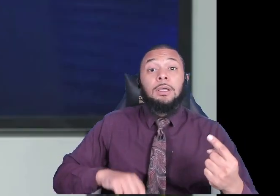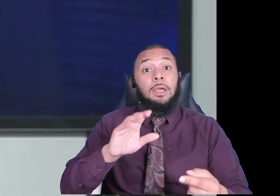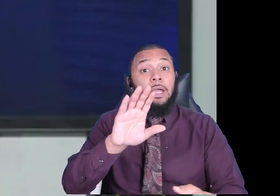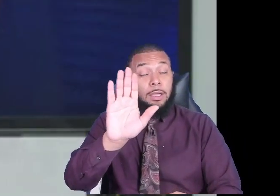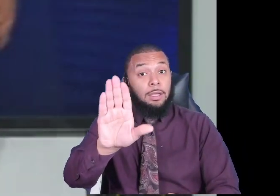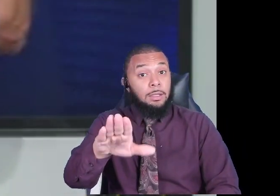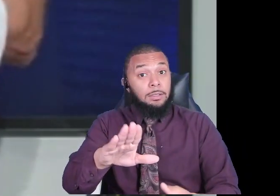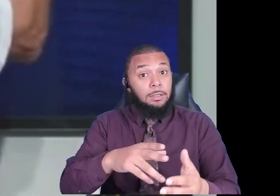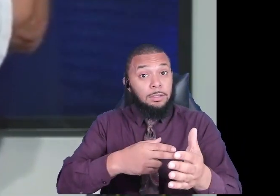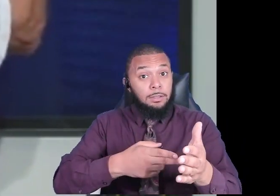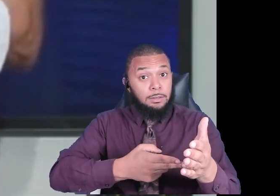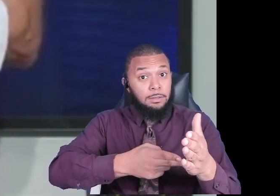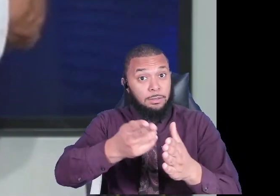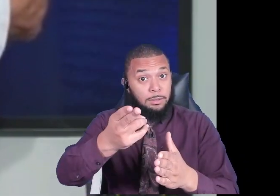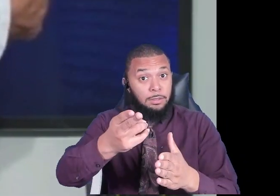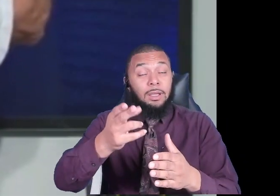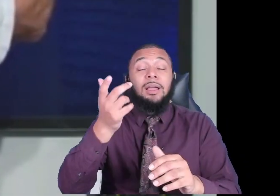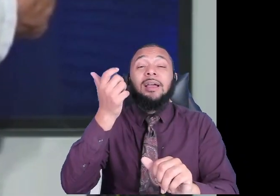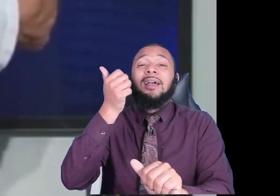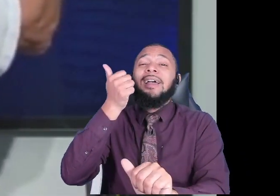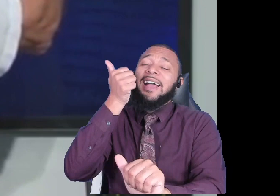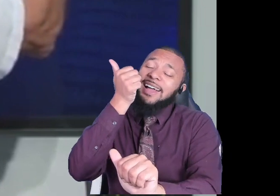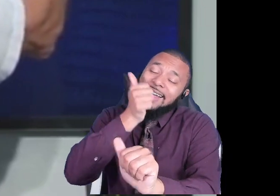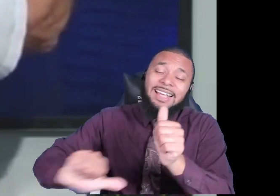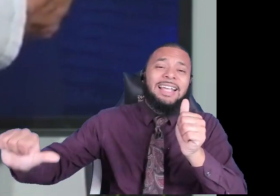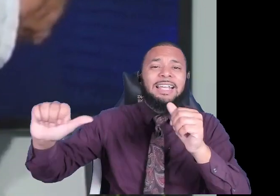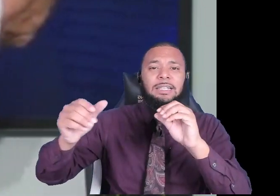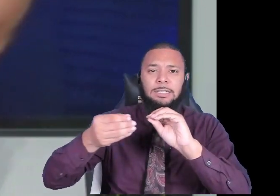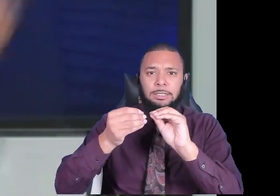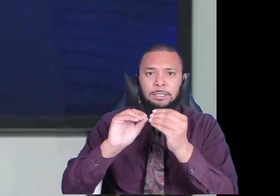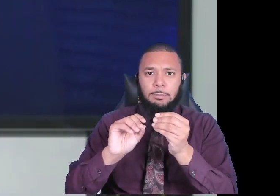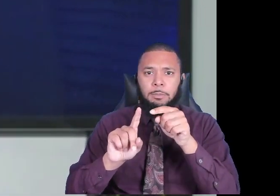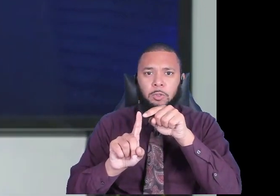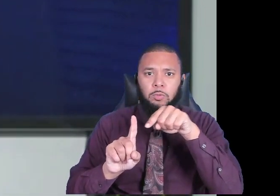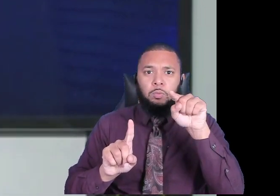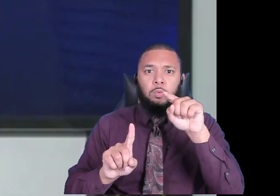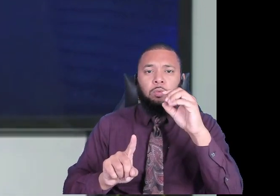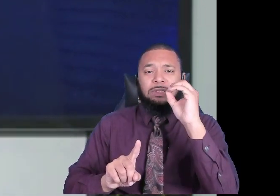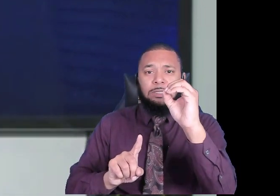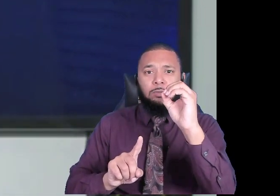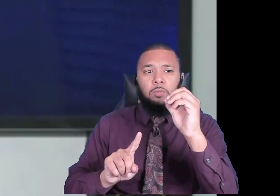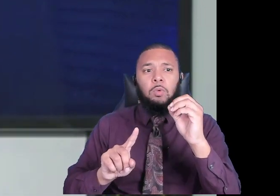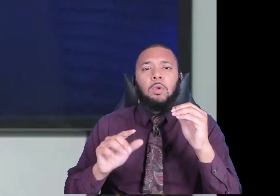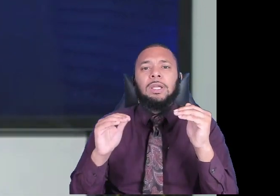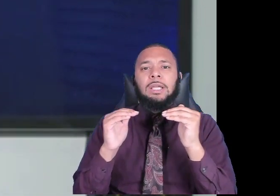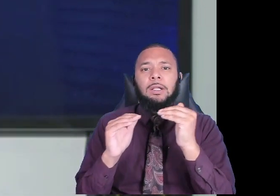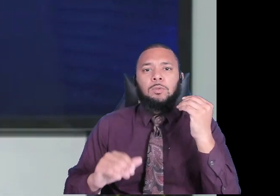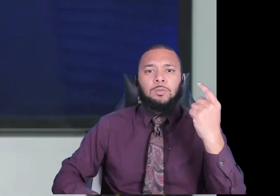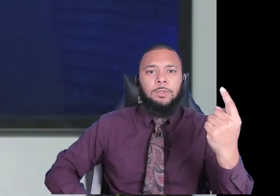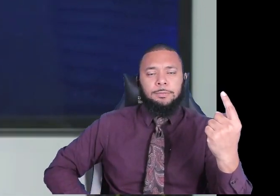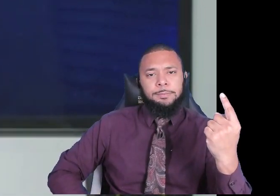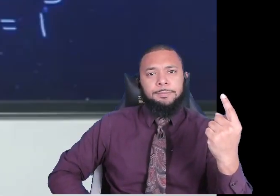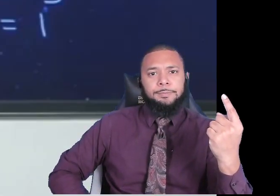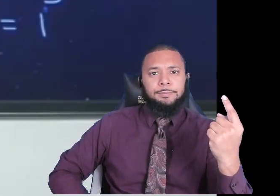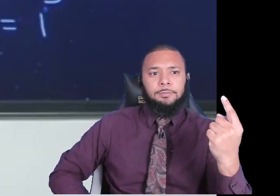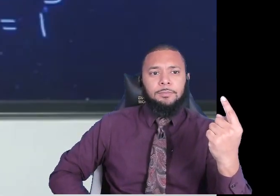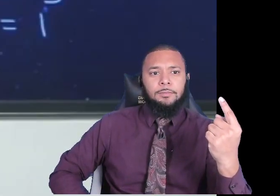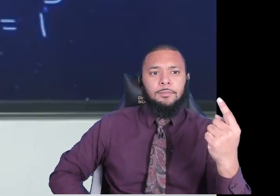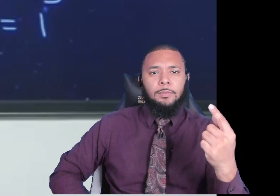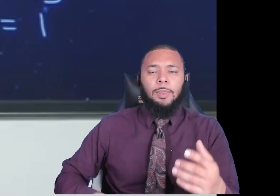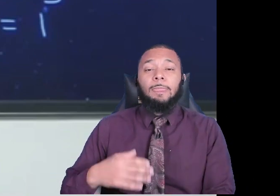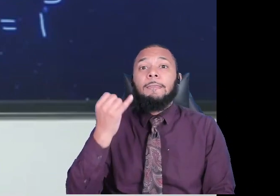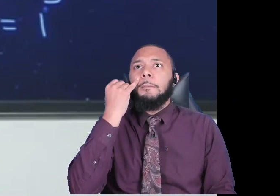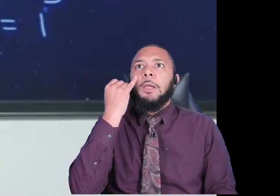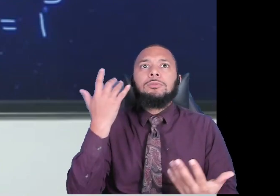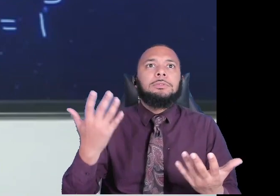fact, any number to the 0 means 1. If you think about it, what would it look like if I would have